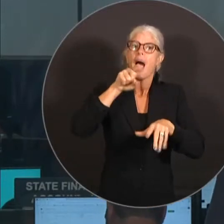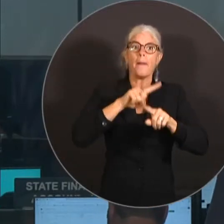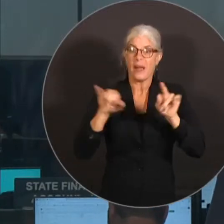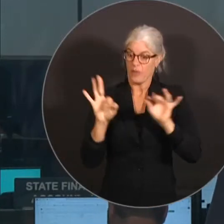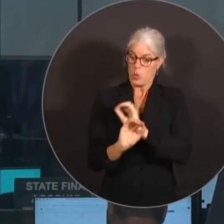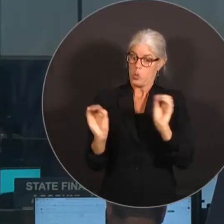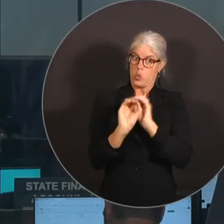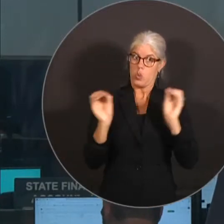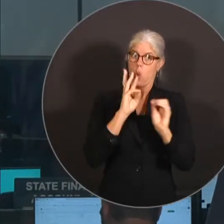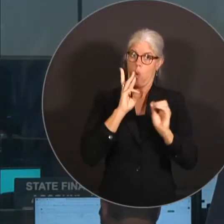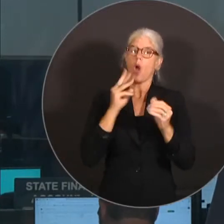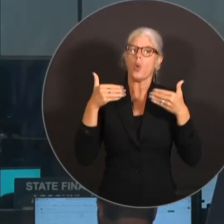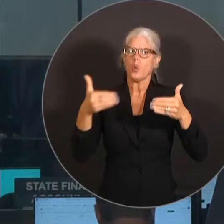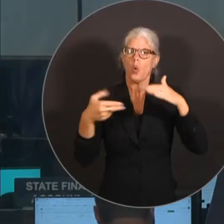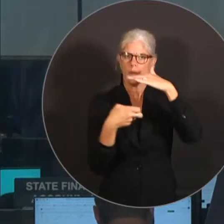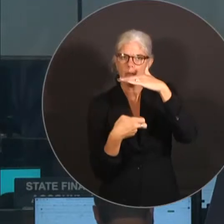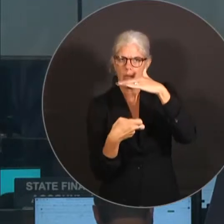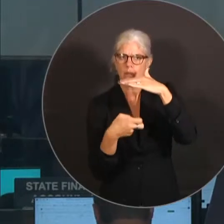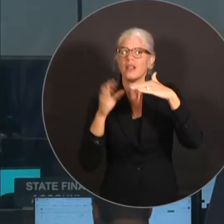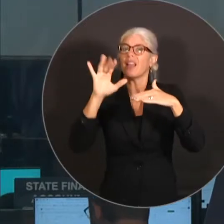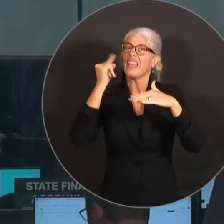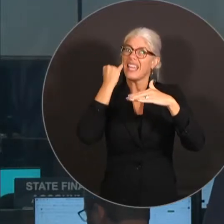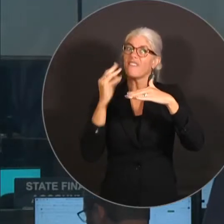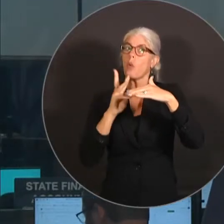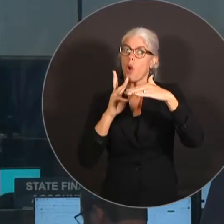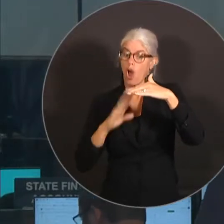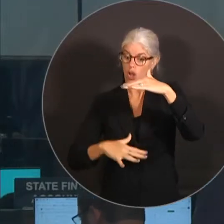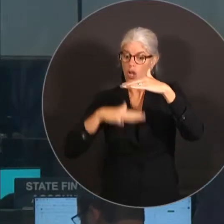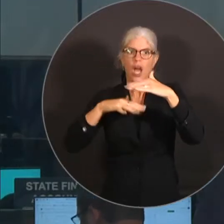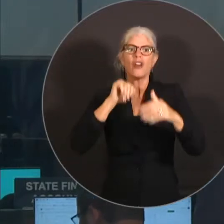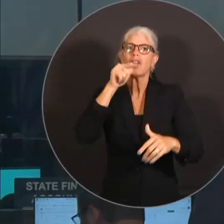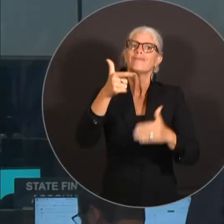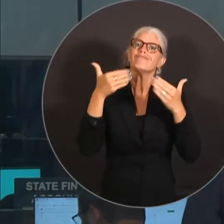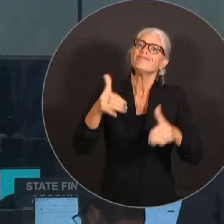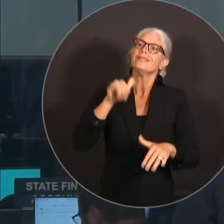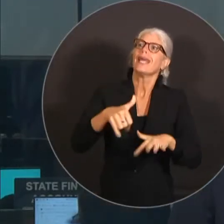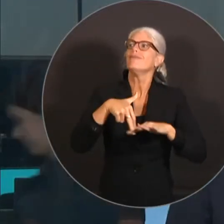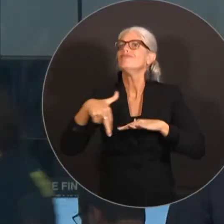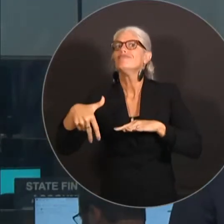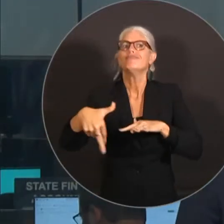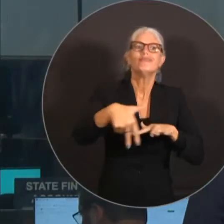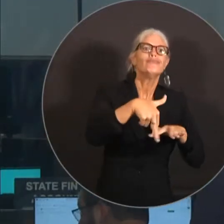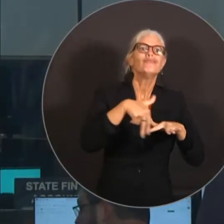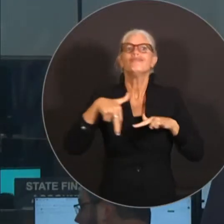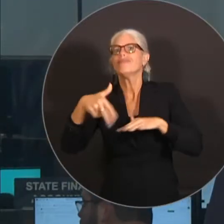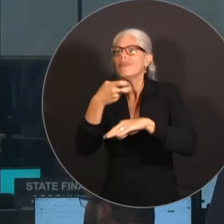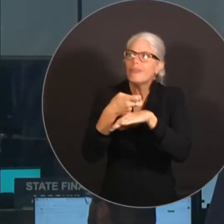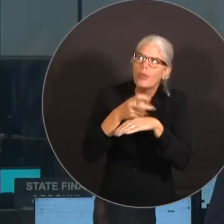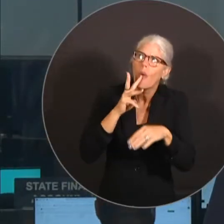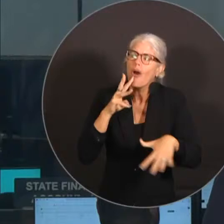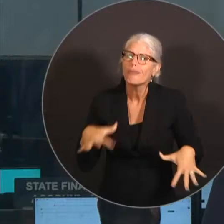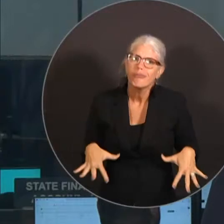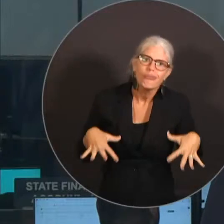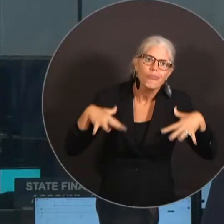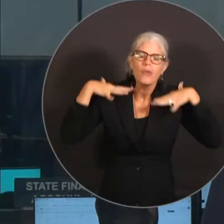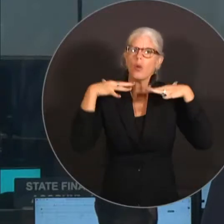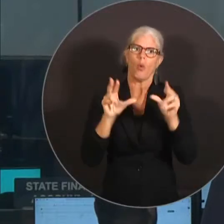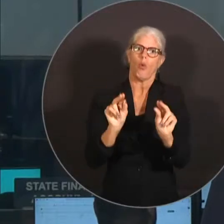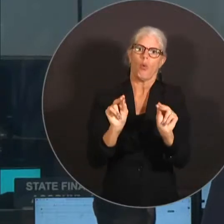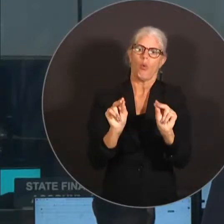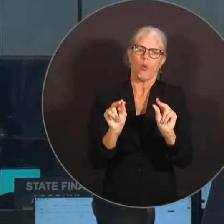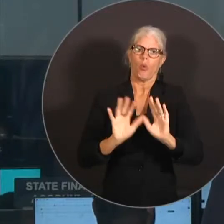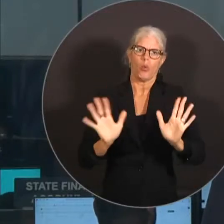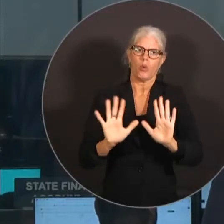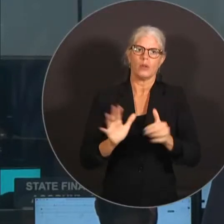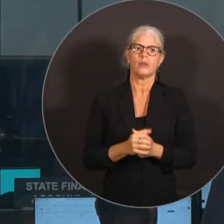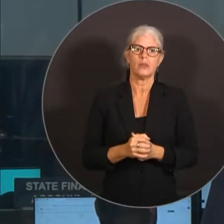second floor to escape the storm surge. Please do not. If you have storm surge coming in, please just do not go to the lowest level of your home. Do not